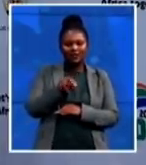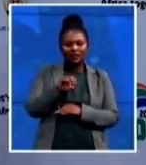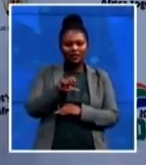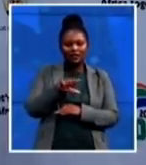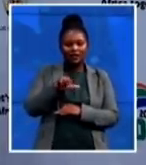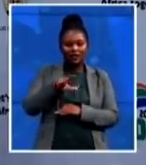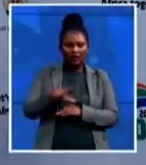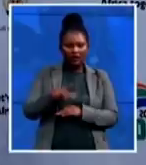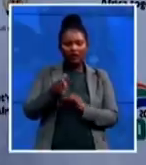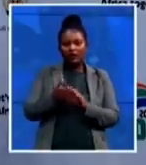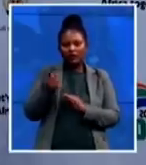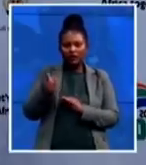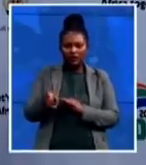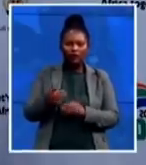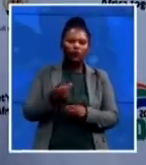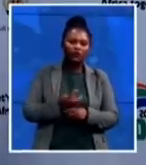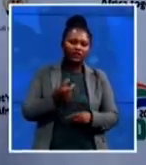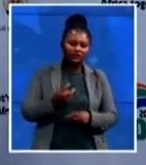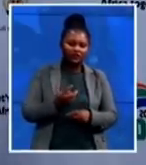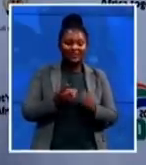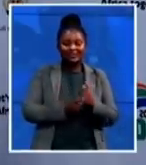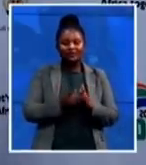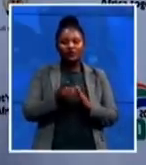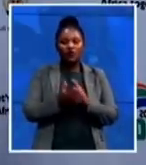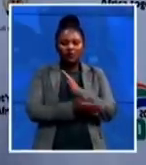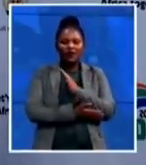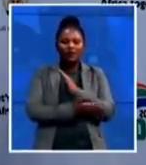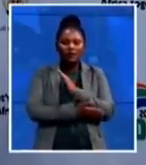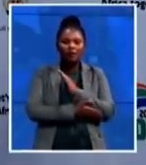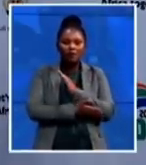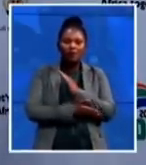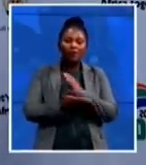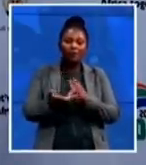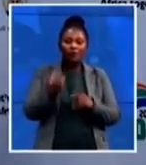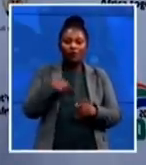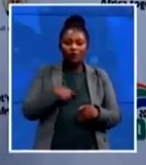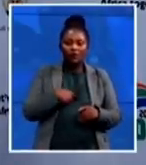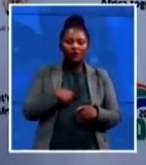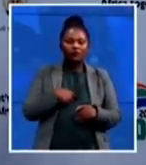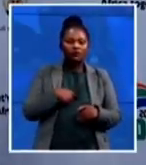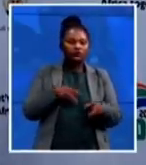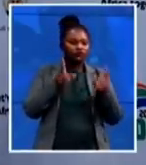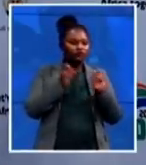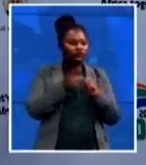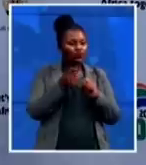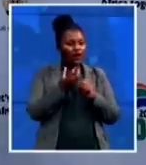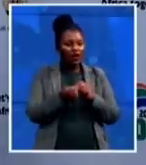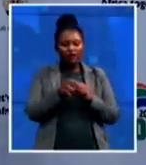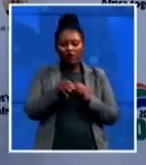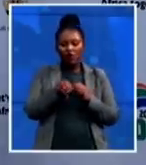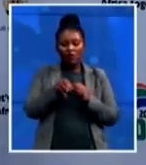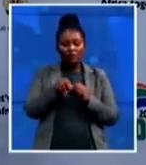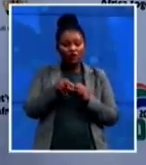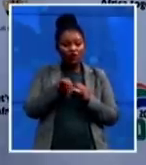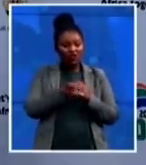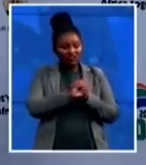the developed country would have been, we heard you guys have got Omicron, we're banning you, full stop. And then